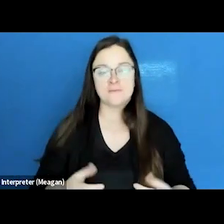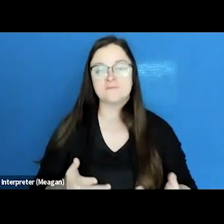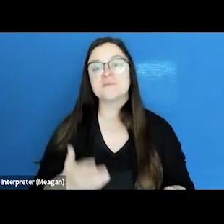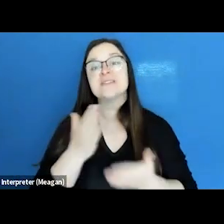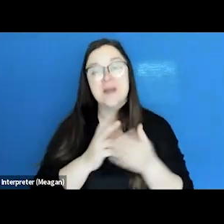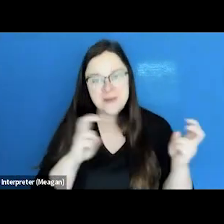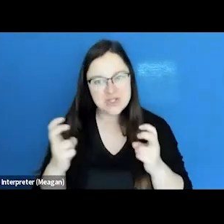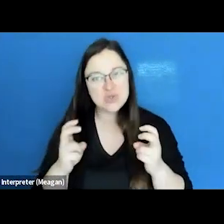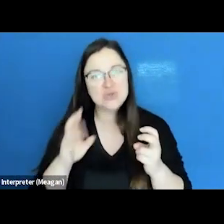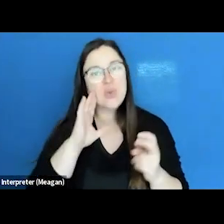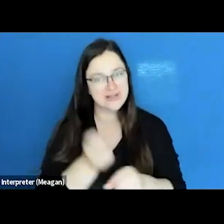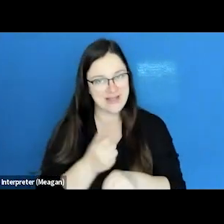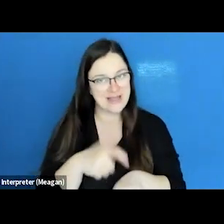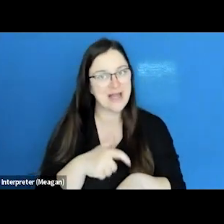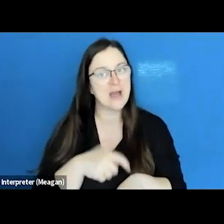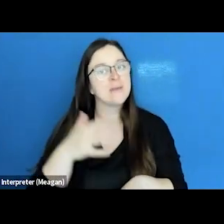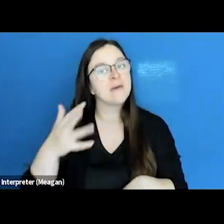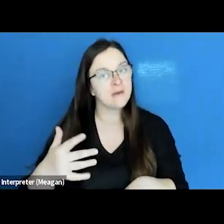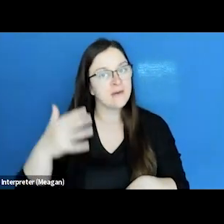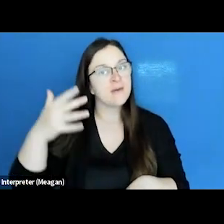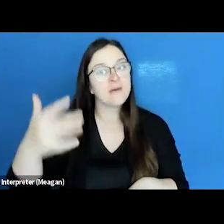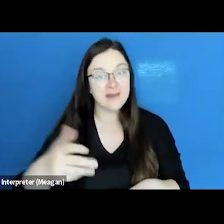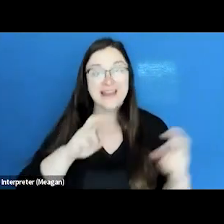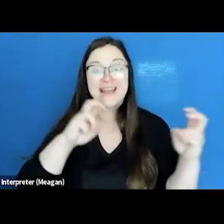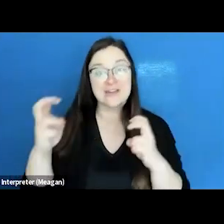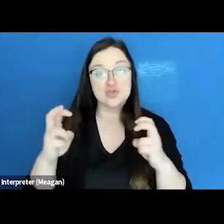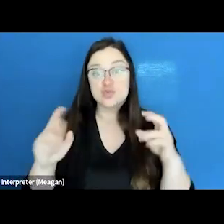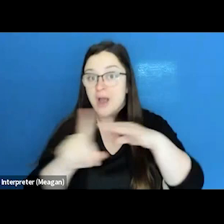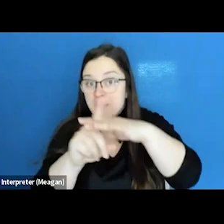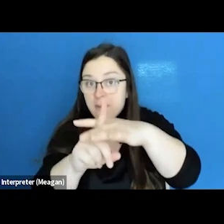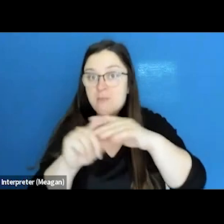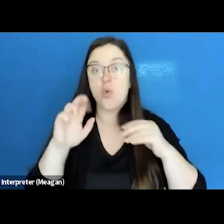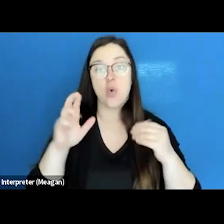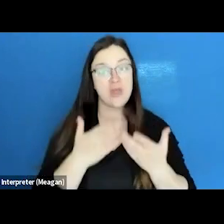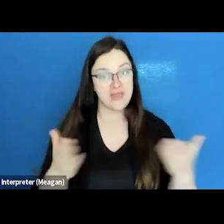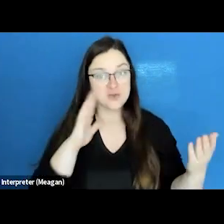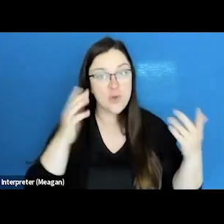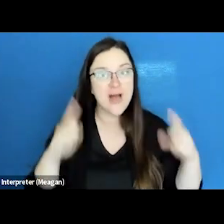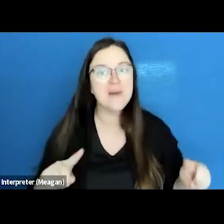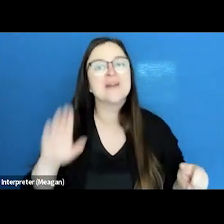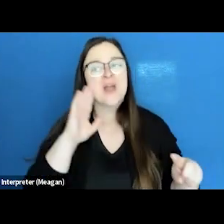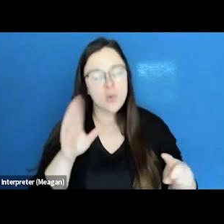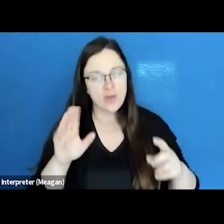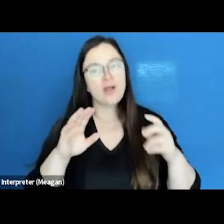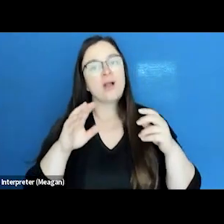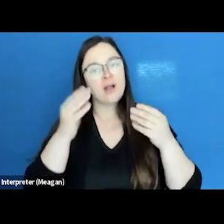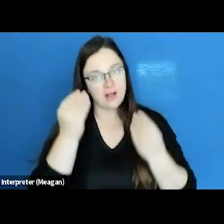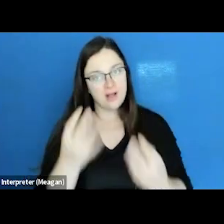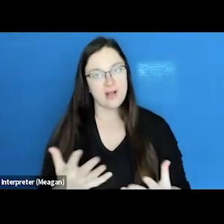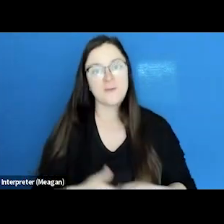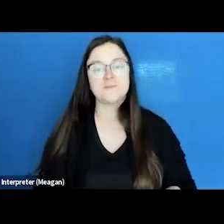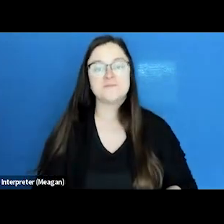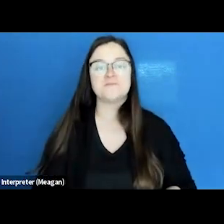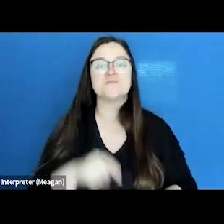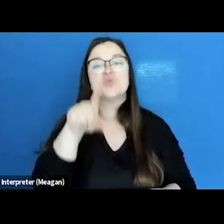time as issues come up or things happen. So you need to have some case managers, and understanding